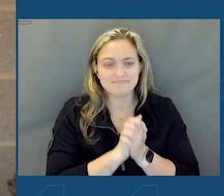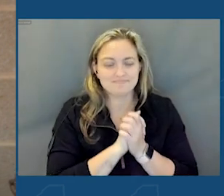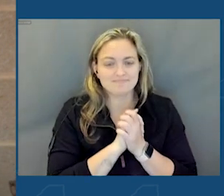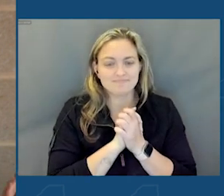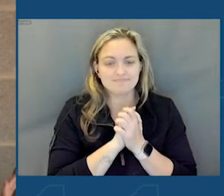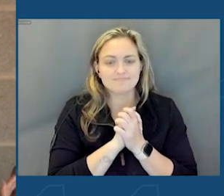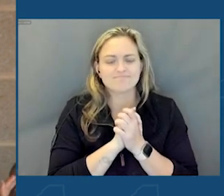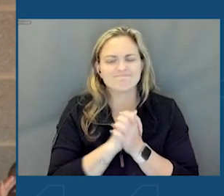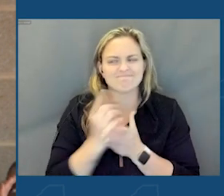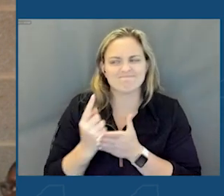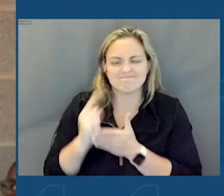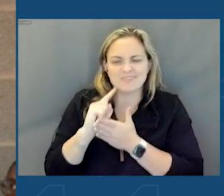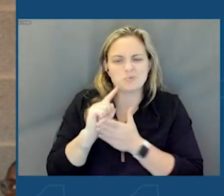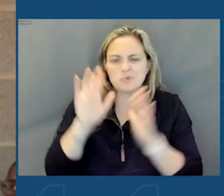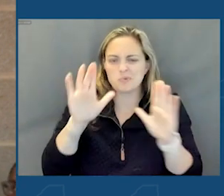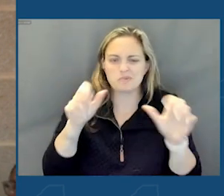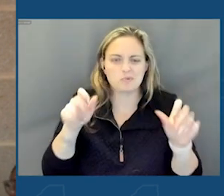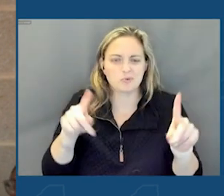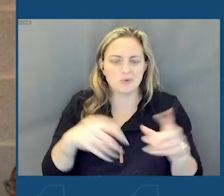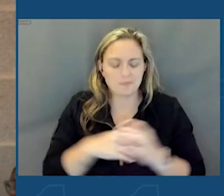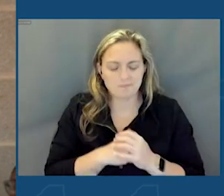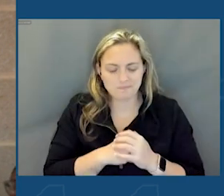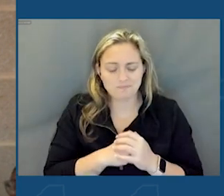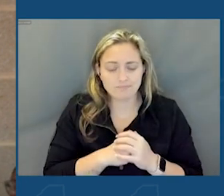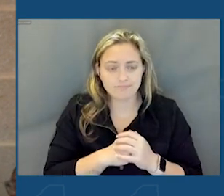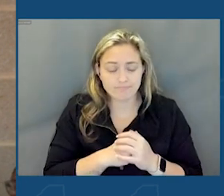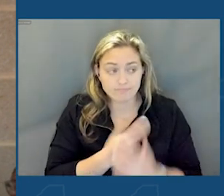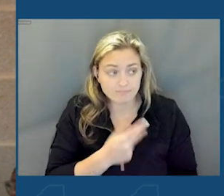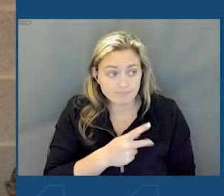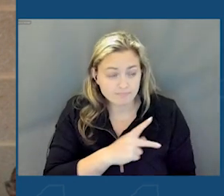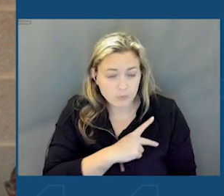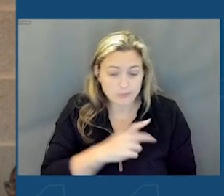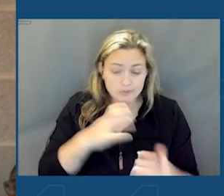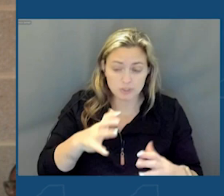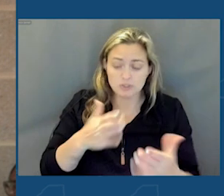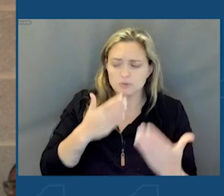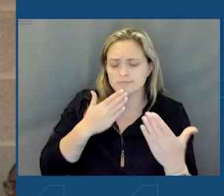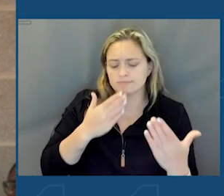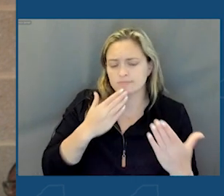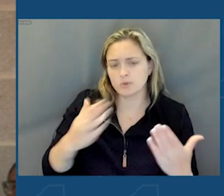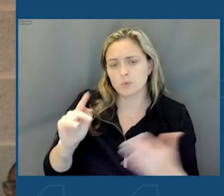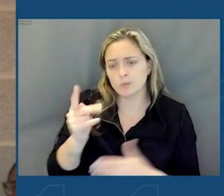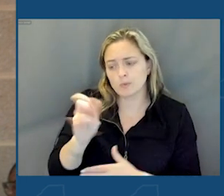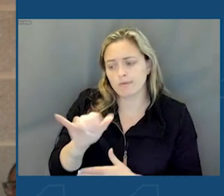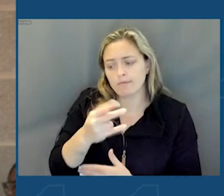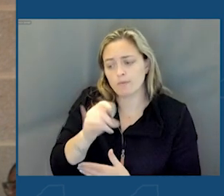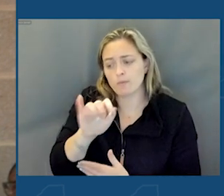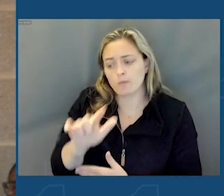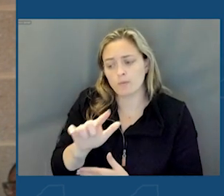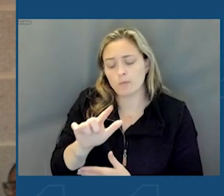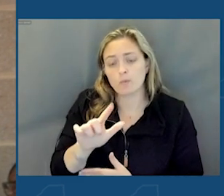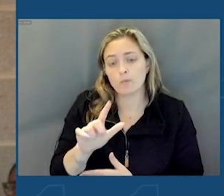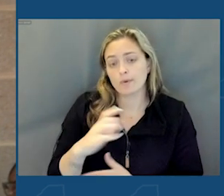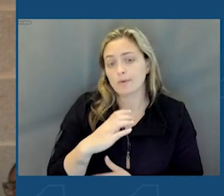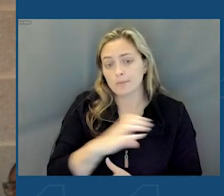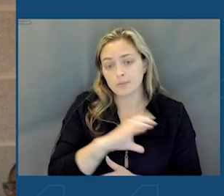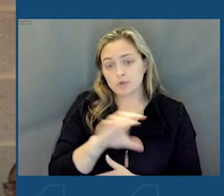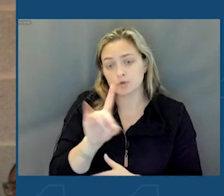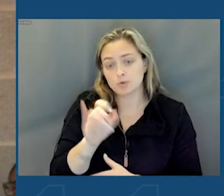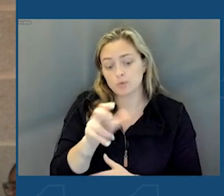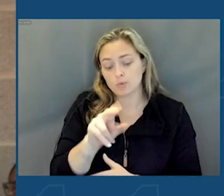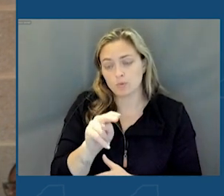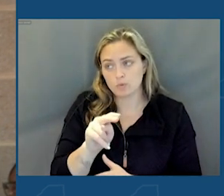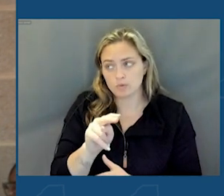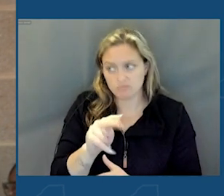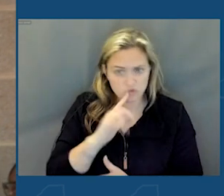Last week, I had a wonderful opportunity to personally thank Governor Hochul and Commissioner DeCohen for their work in establishing the